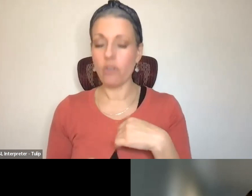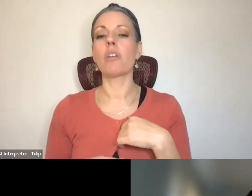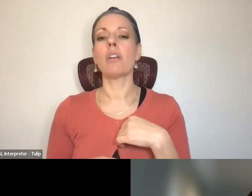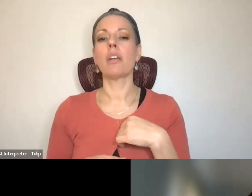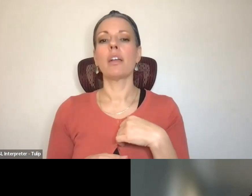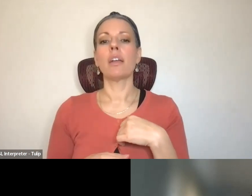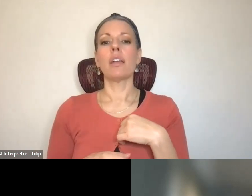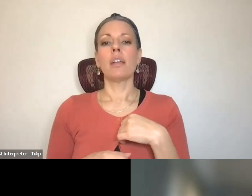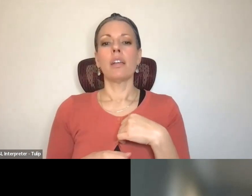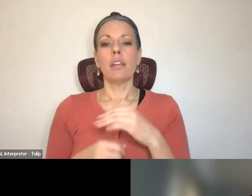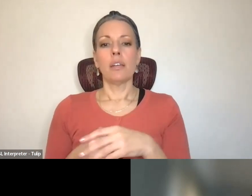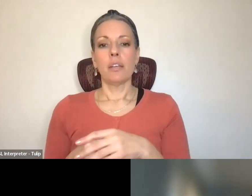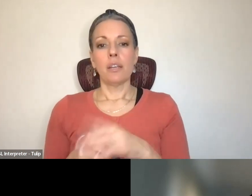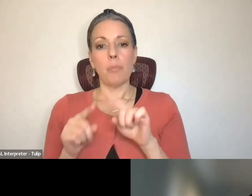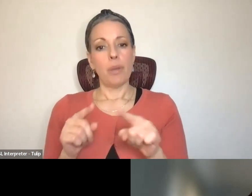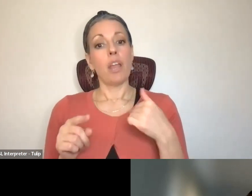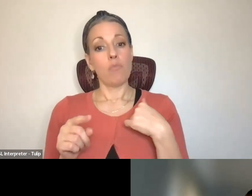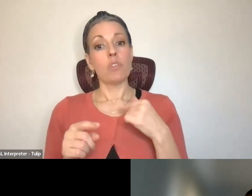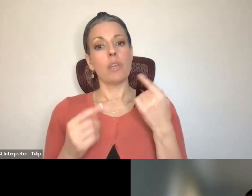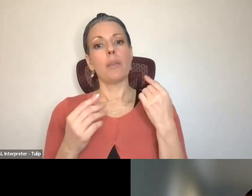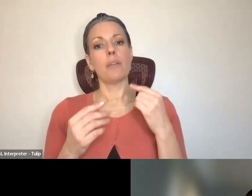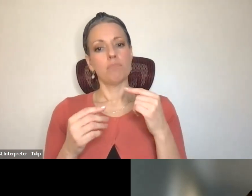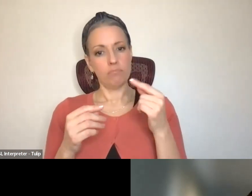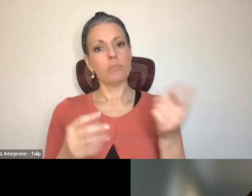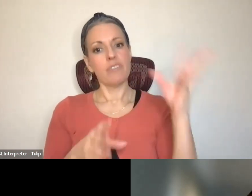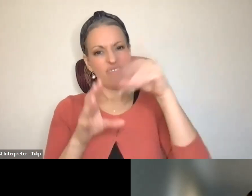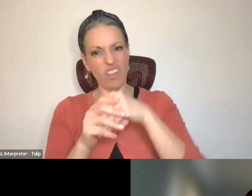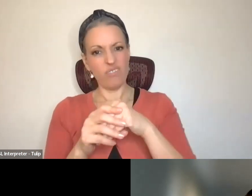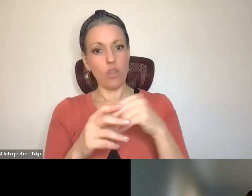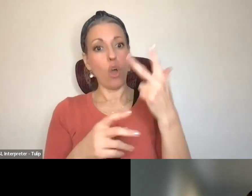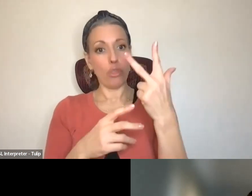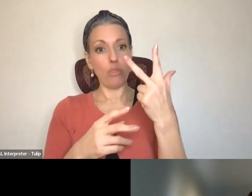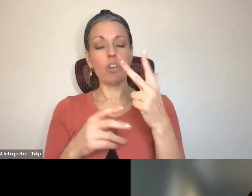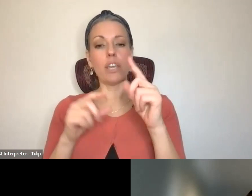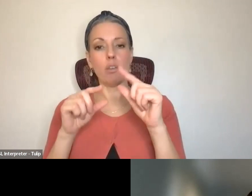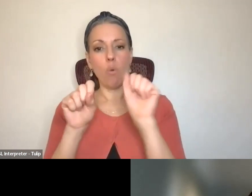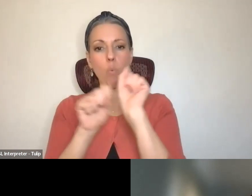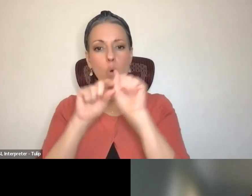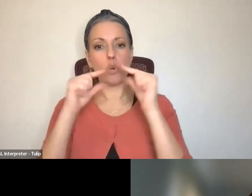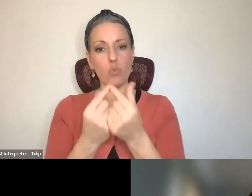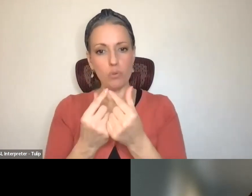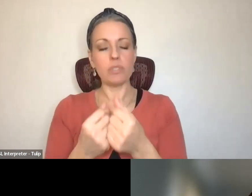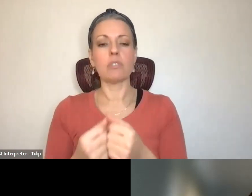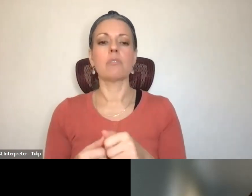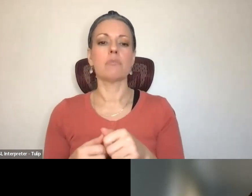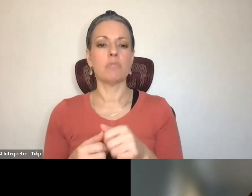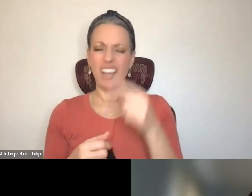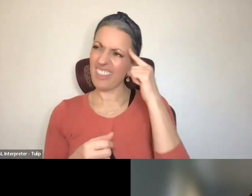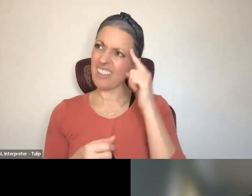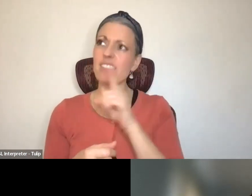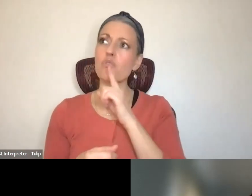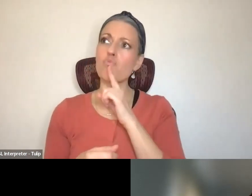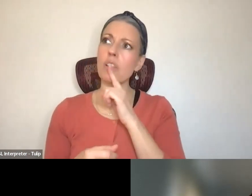APS subcommittee, but I am attending all three work groups: legal services, conservatorship, and APS. And I think that's really